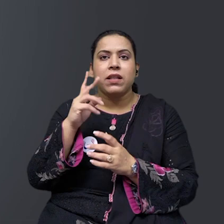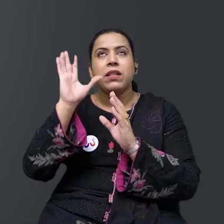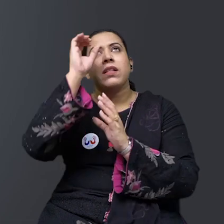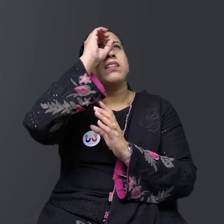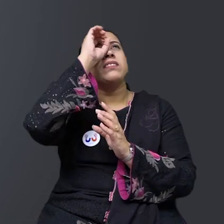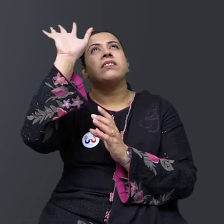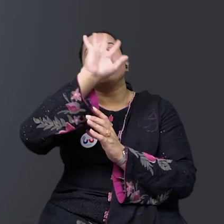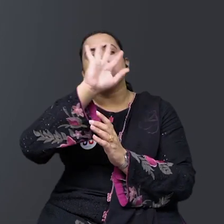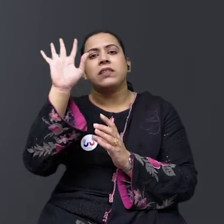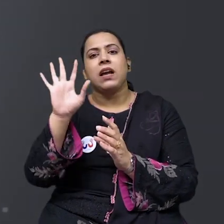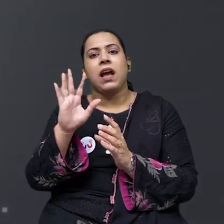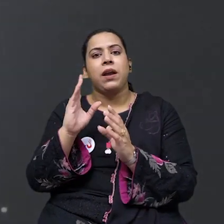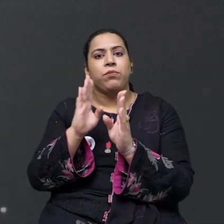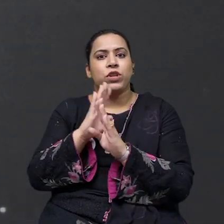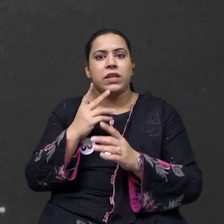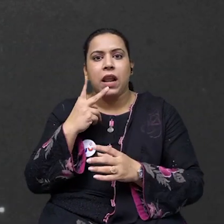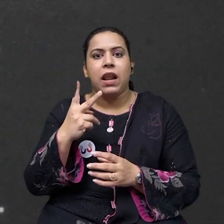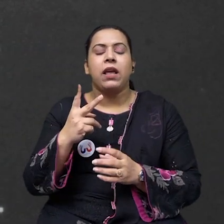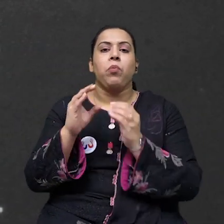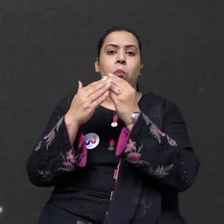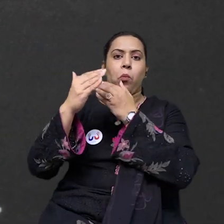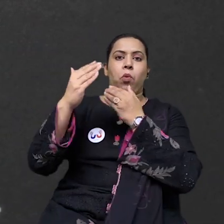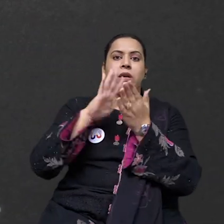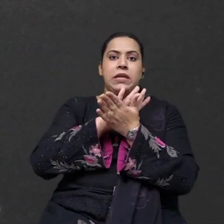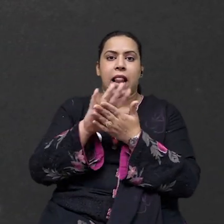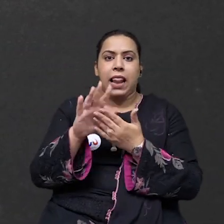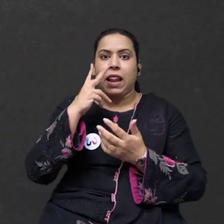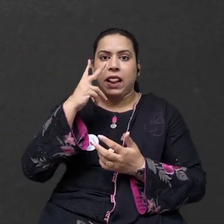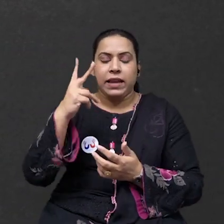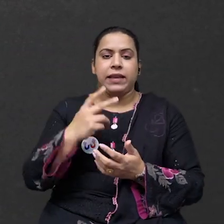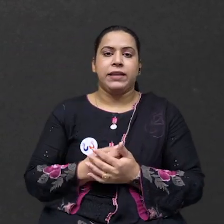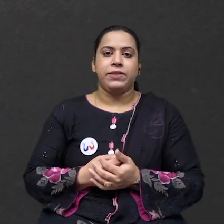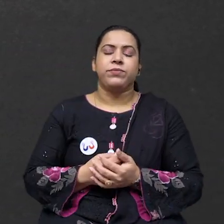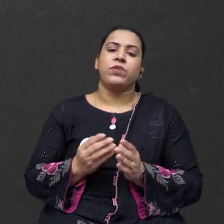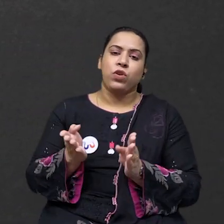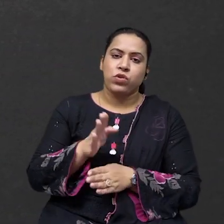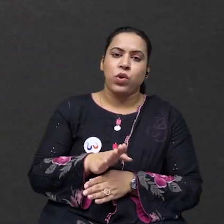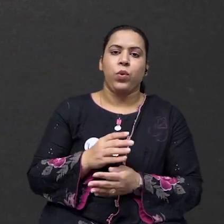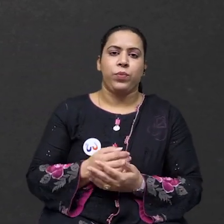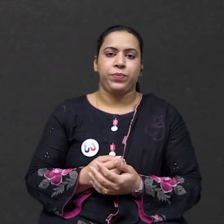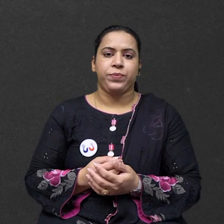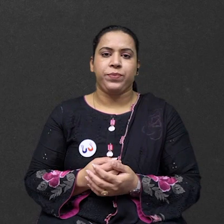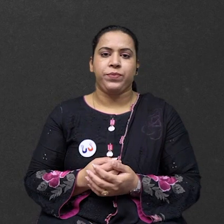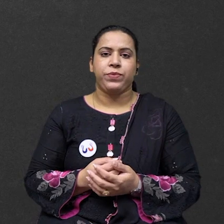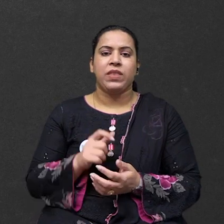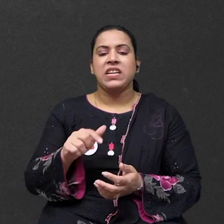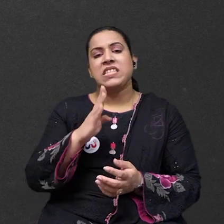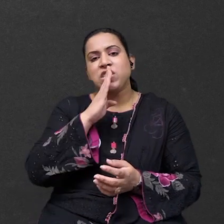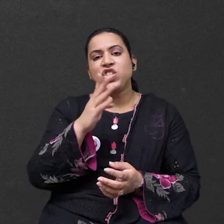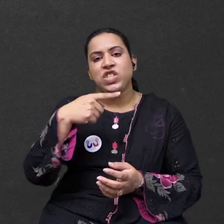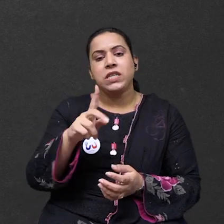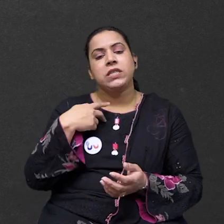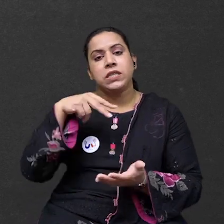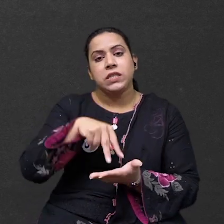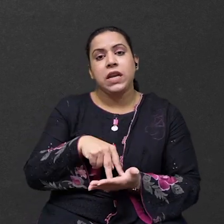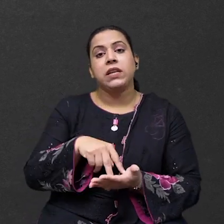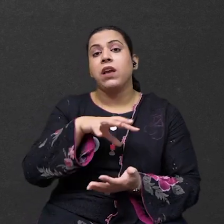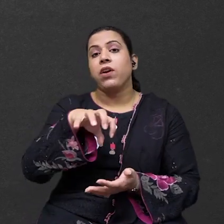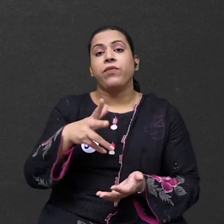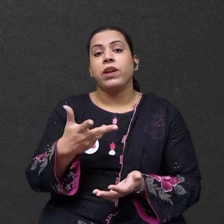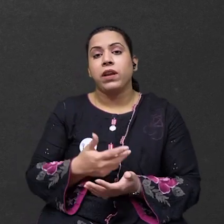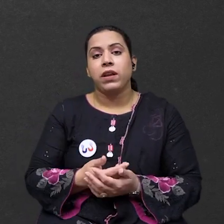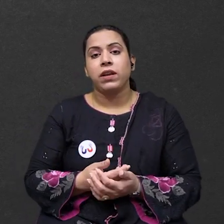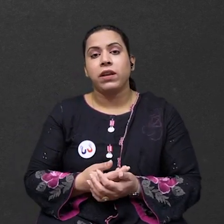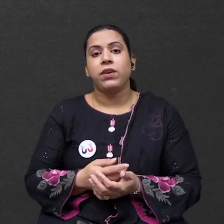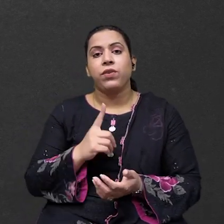skies are particularly more clear than what we usually get. So it just sort of stemmed from there, and with